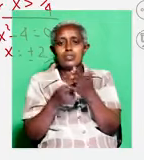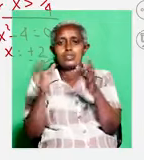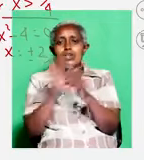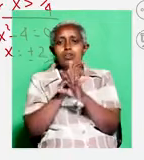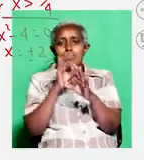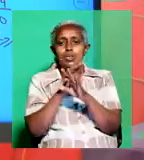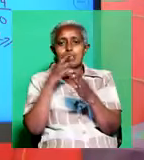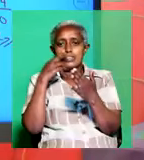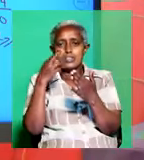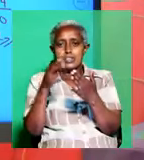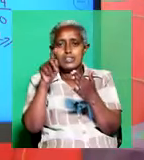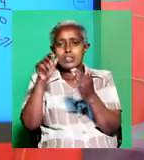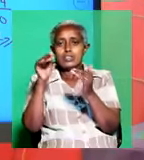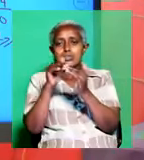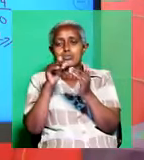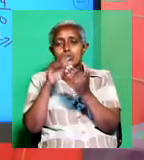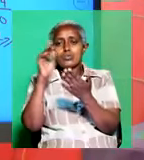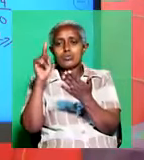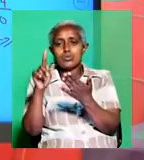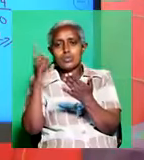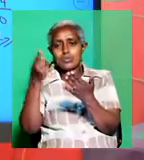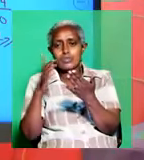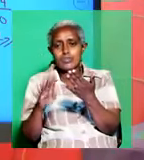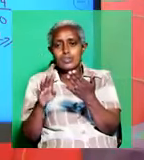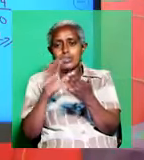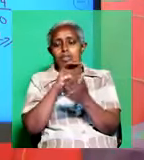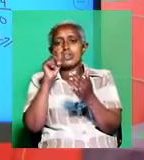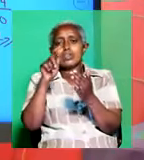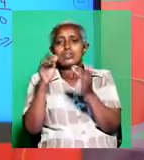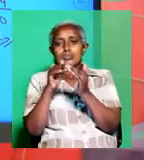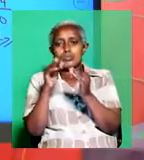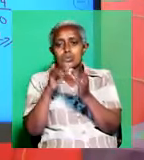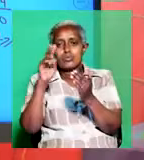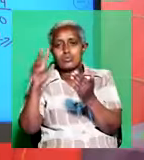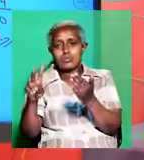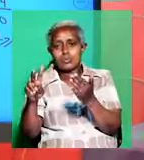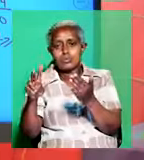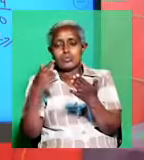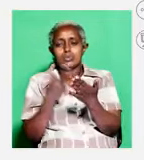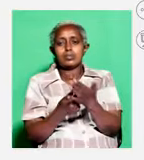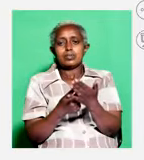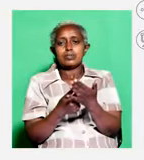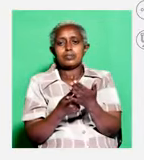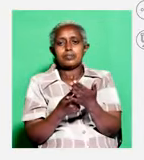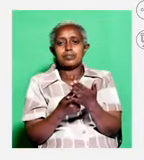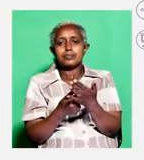function are x equals to 1 over 4 and x equals to 2. This is it.